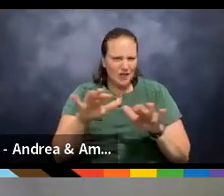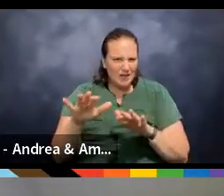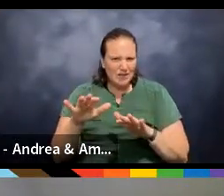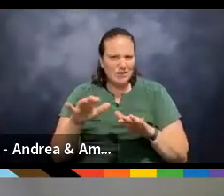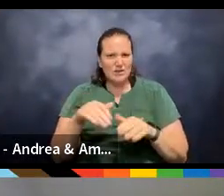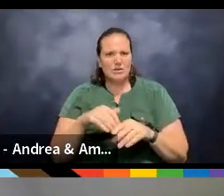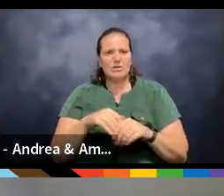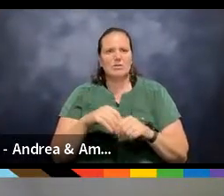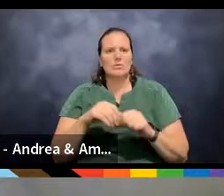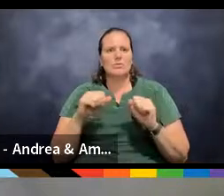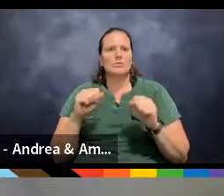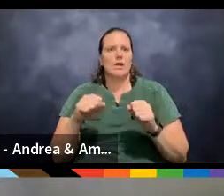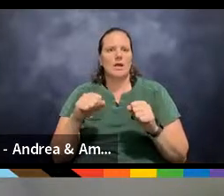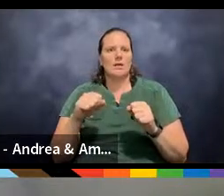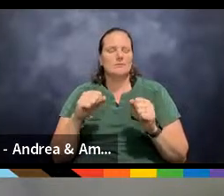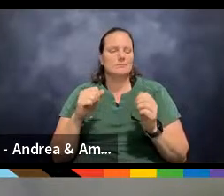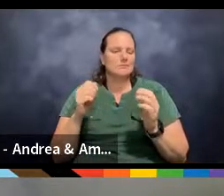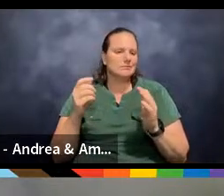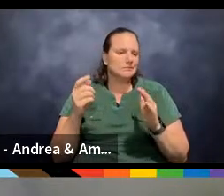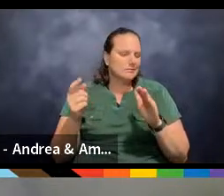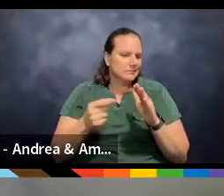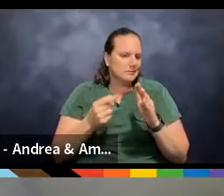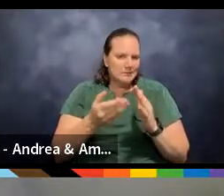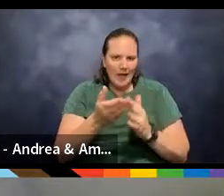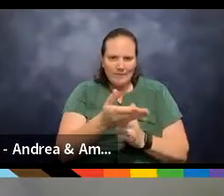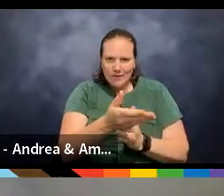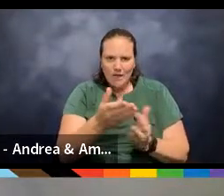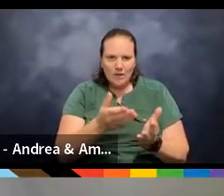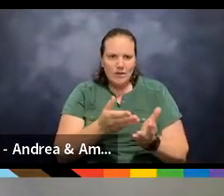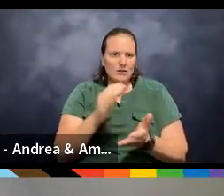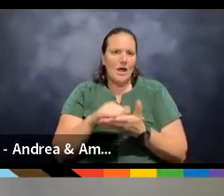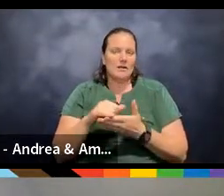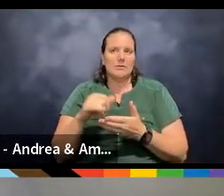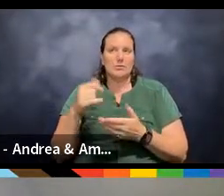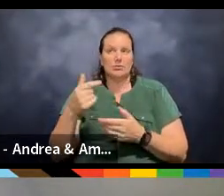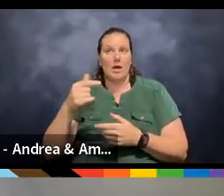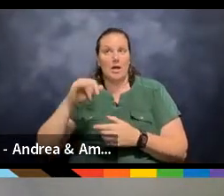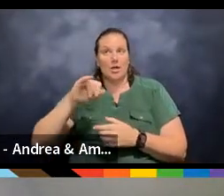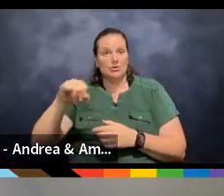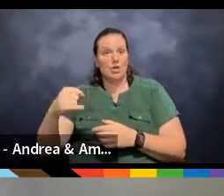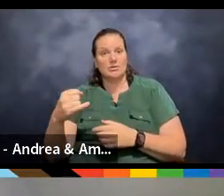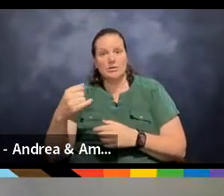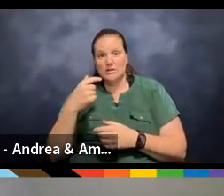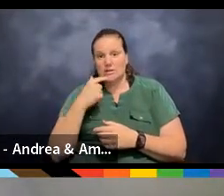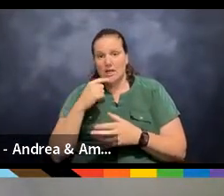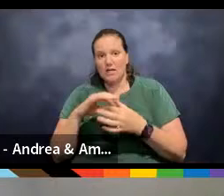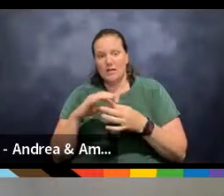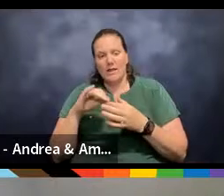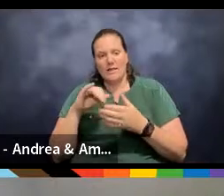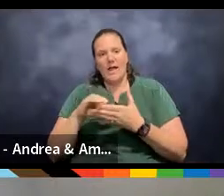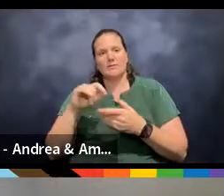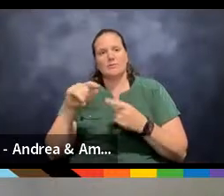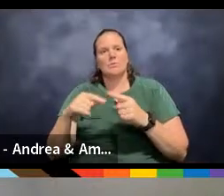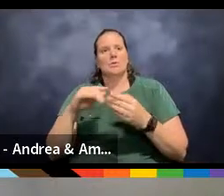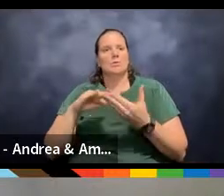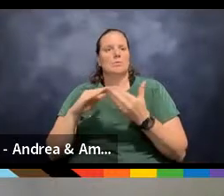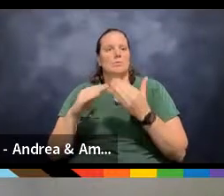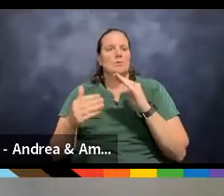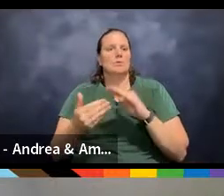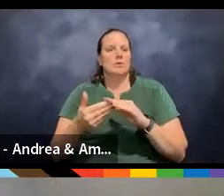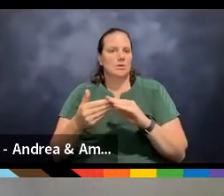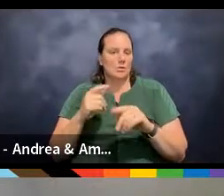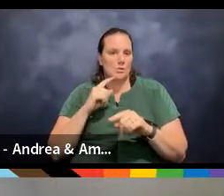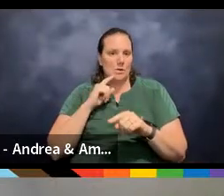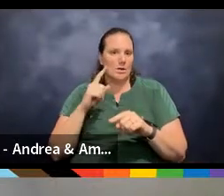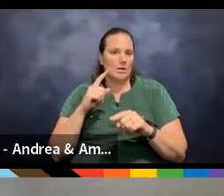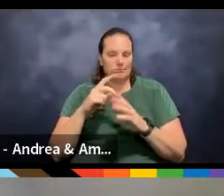you can kind of navigate it. Because that's, I think what Greg was saying, is that's when the community can really